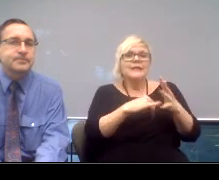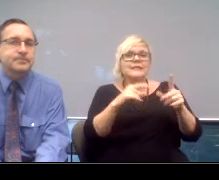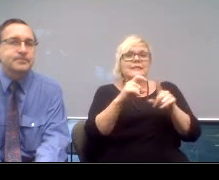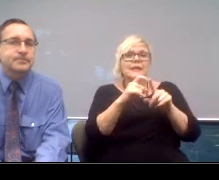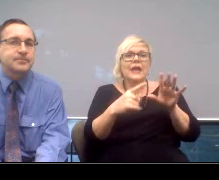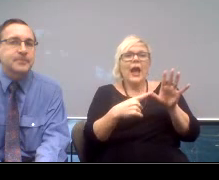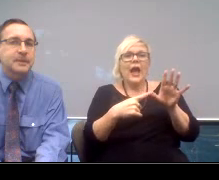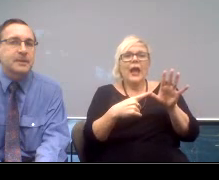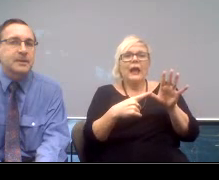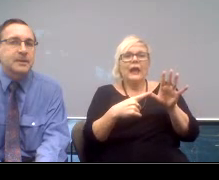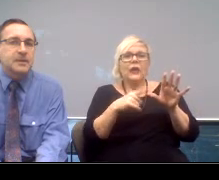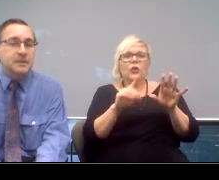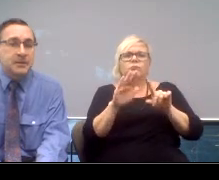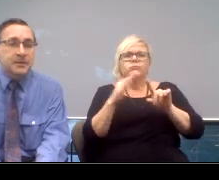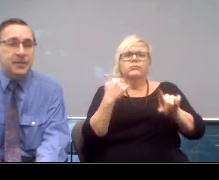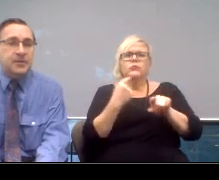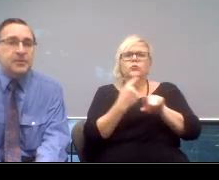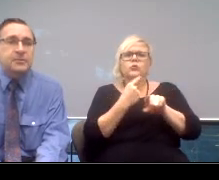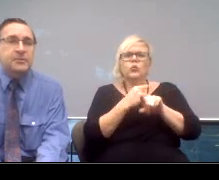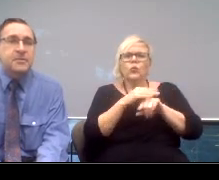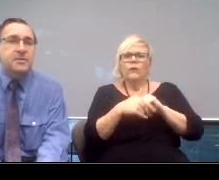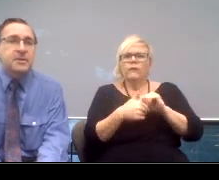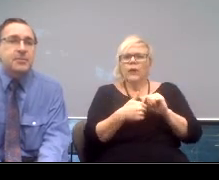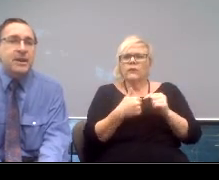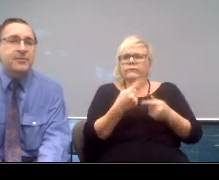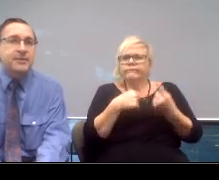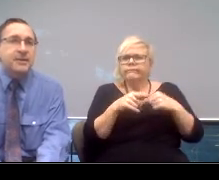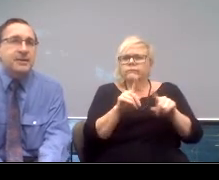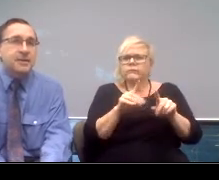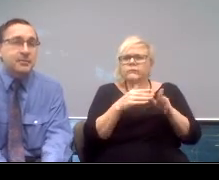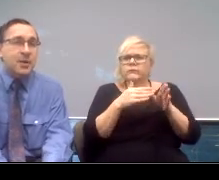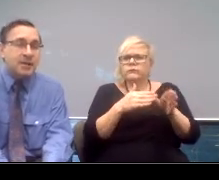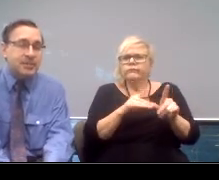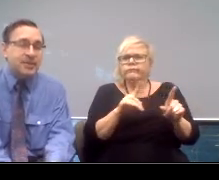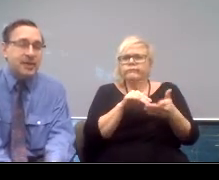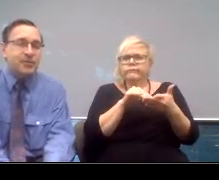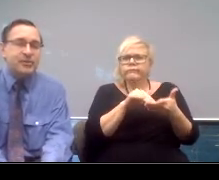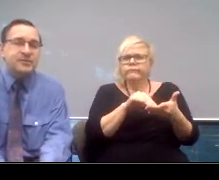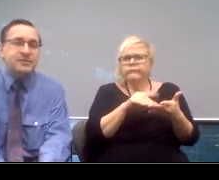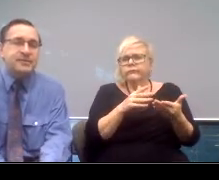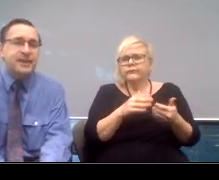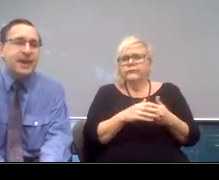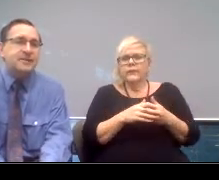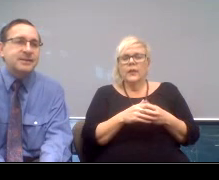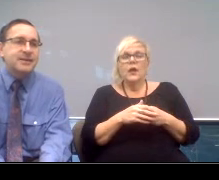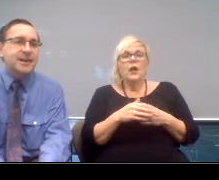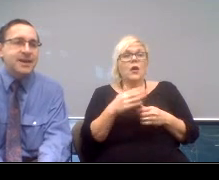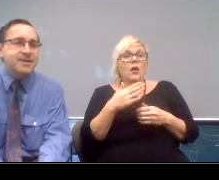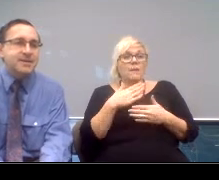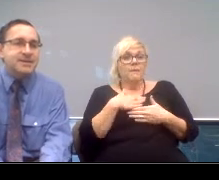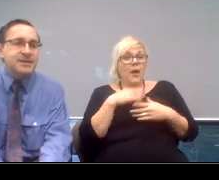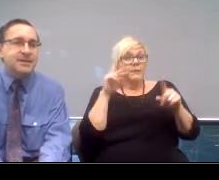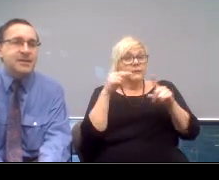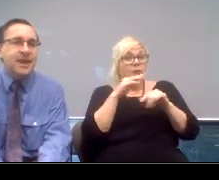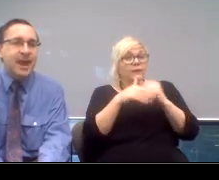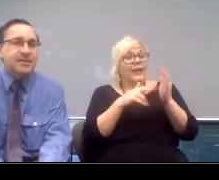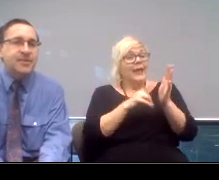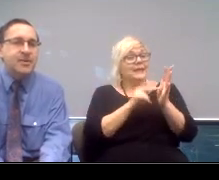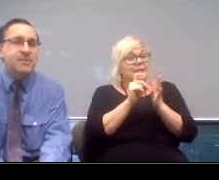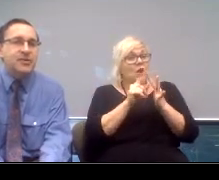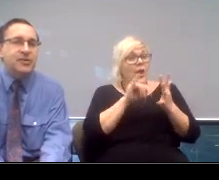segment you spoke of? So the benefit, in my perception, of the NDIS is